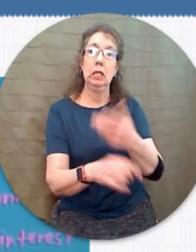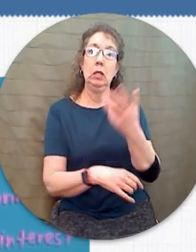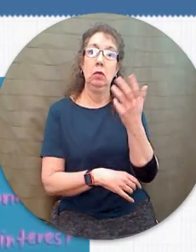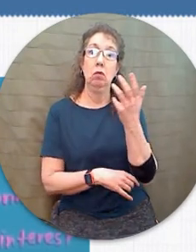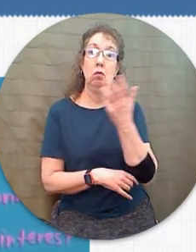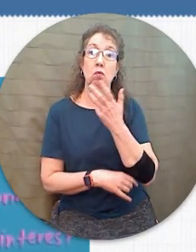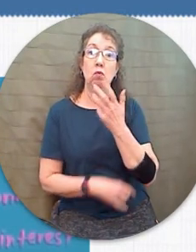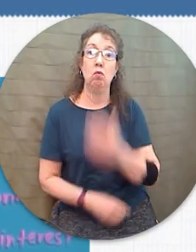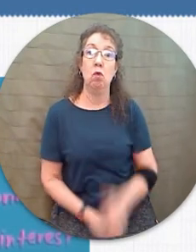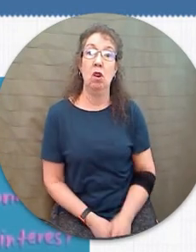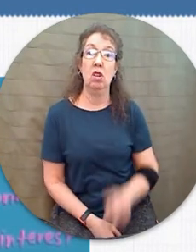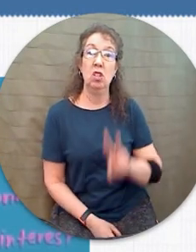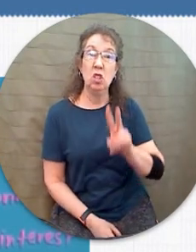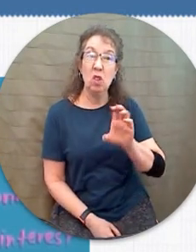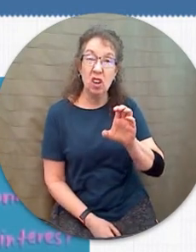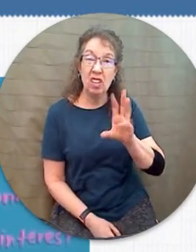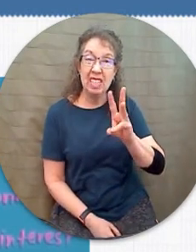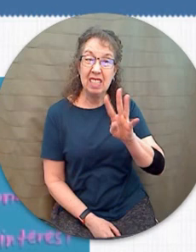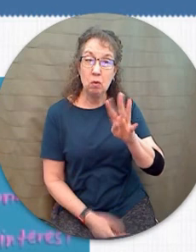Wow.